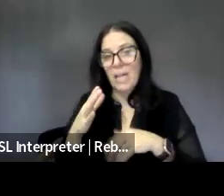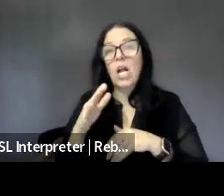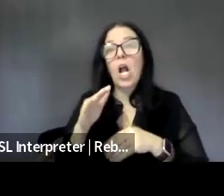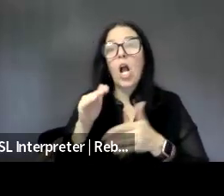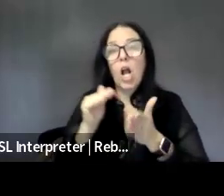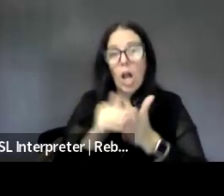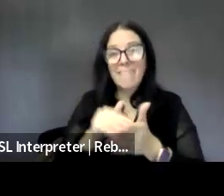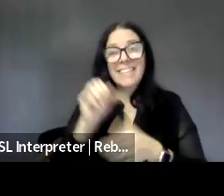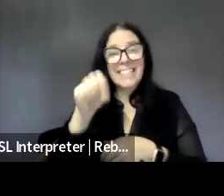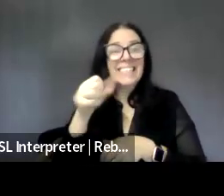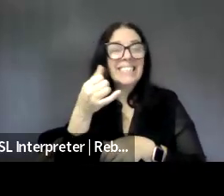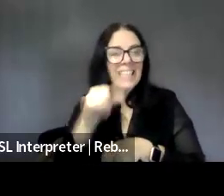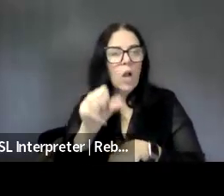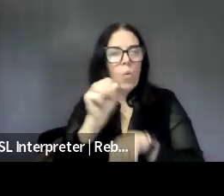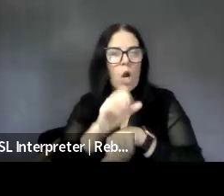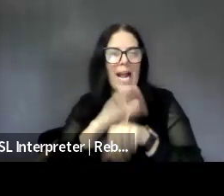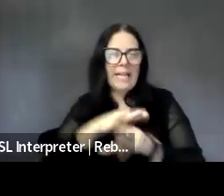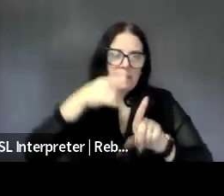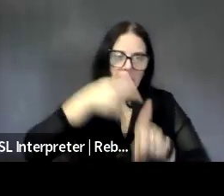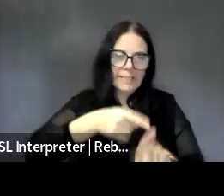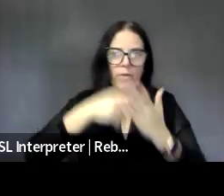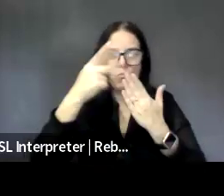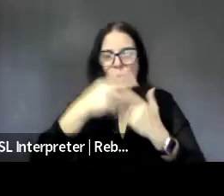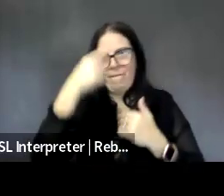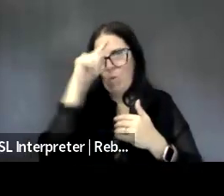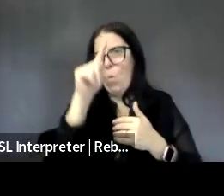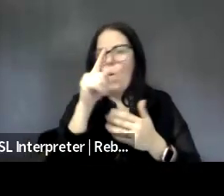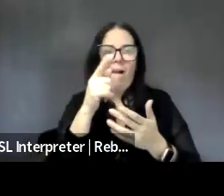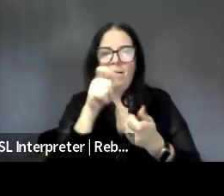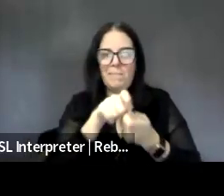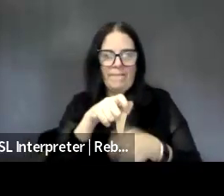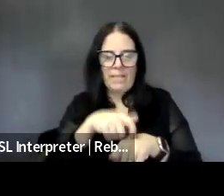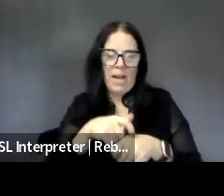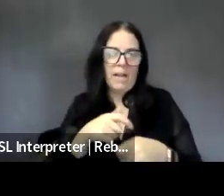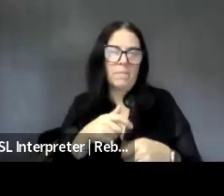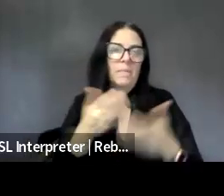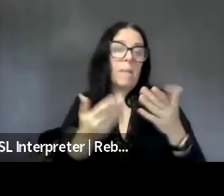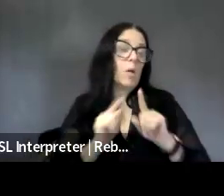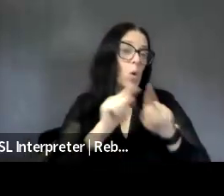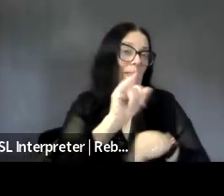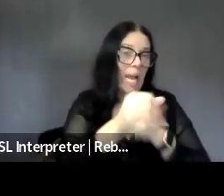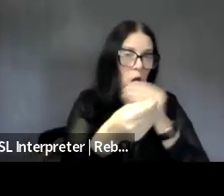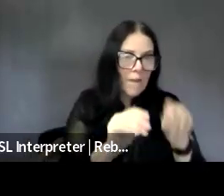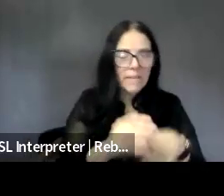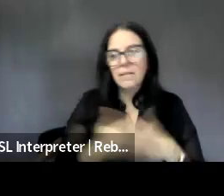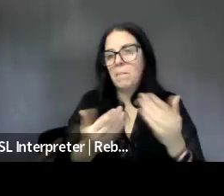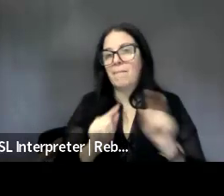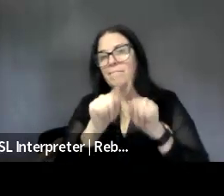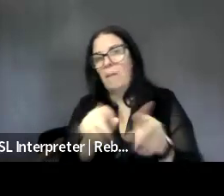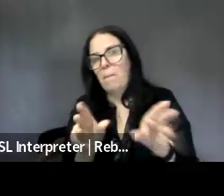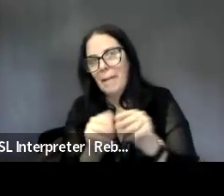working on a specific program for a period of time. Might go to that office, might have a meeting at